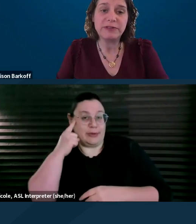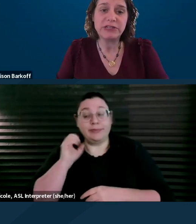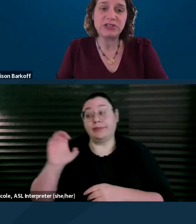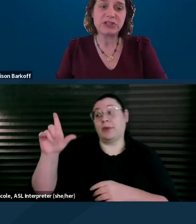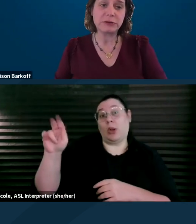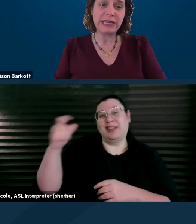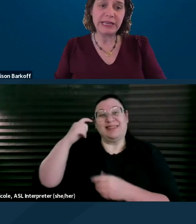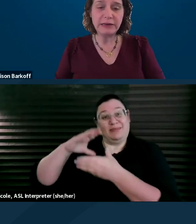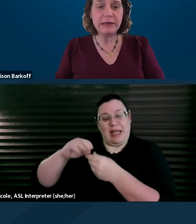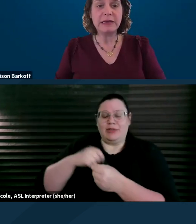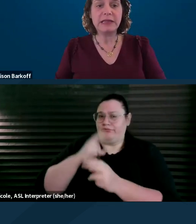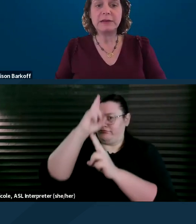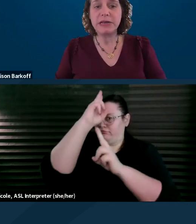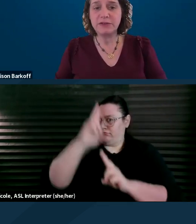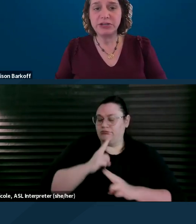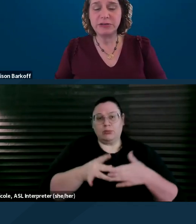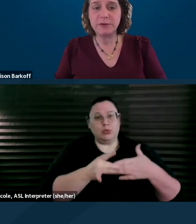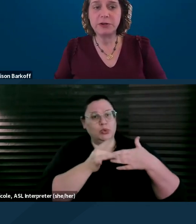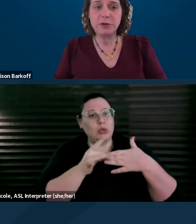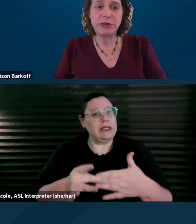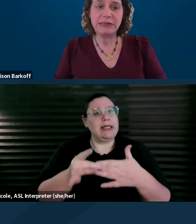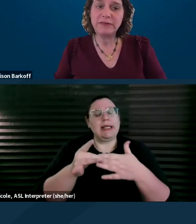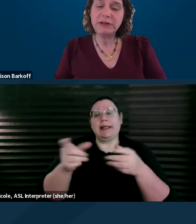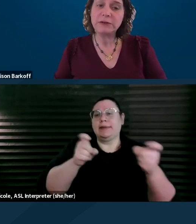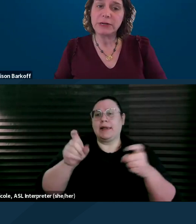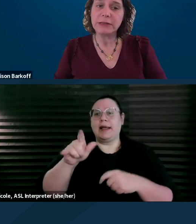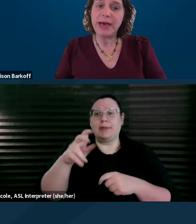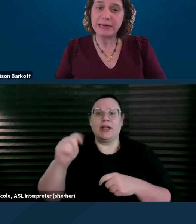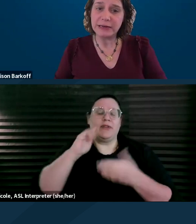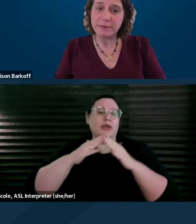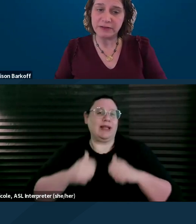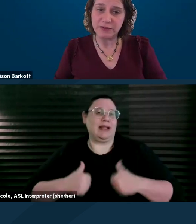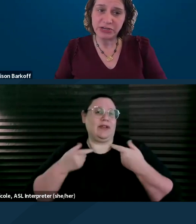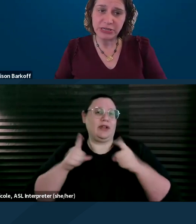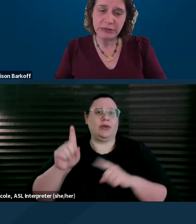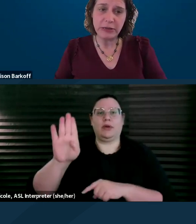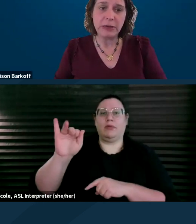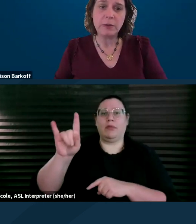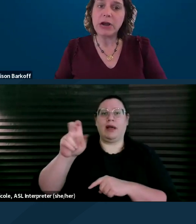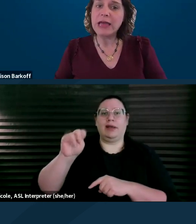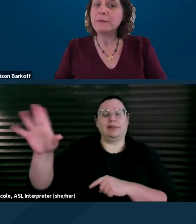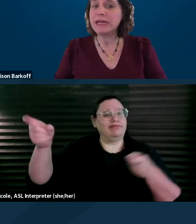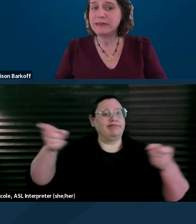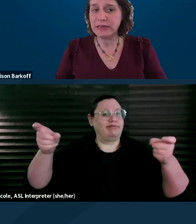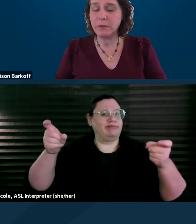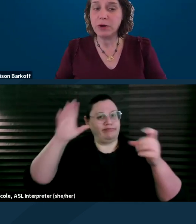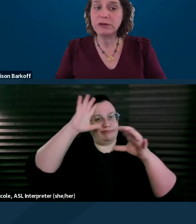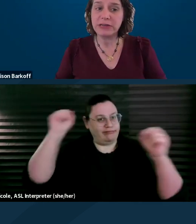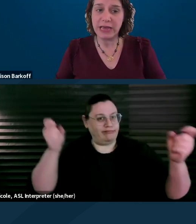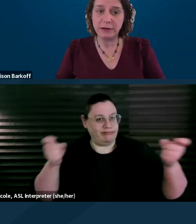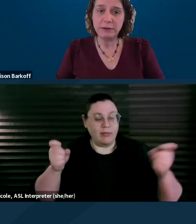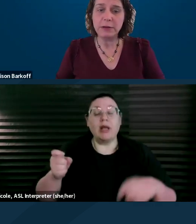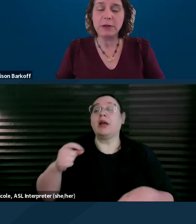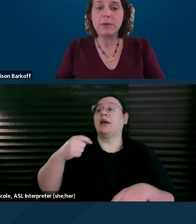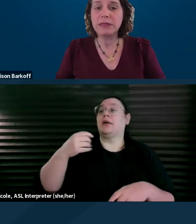I was privileged to lead the Administration for Community Living during the Biden administration, where I and my team